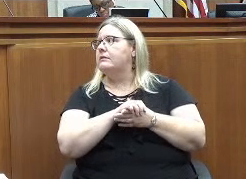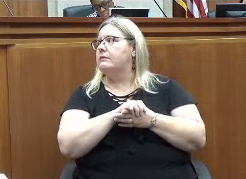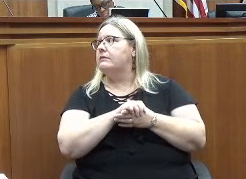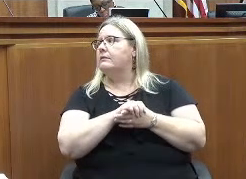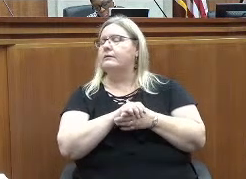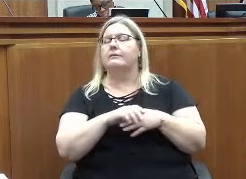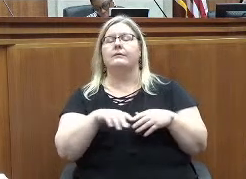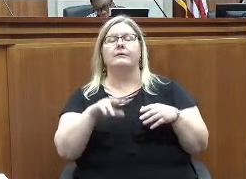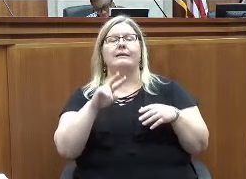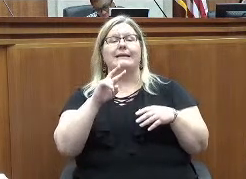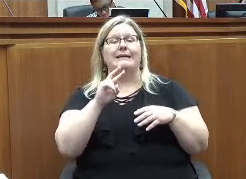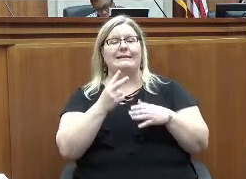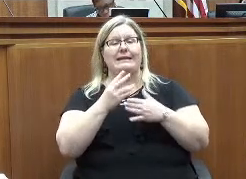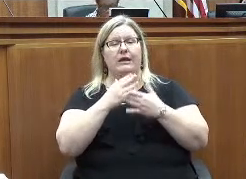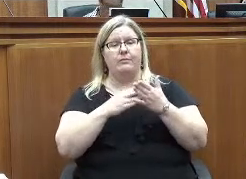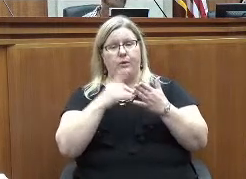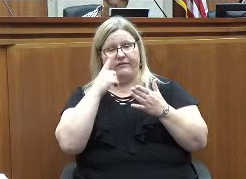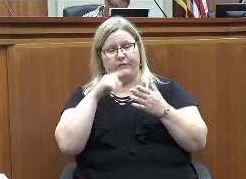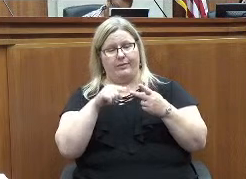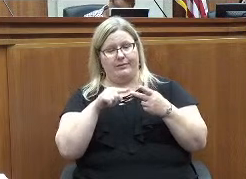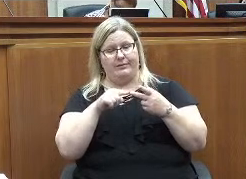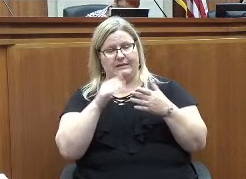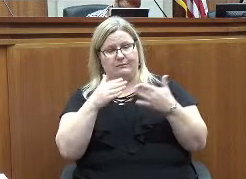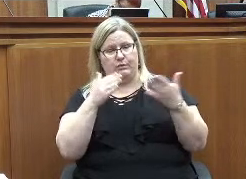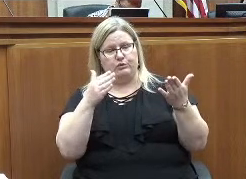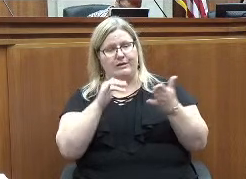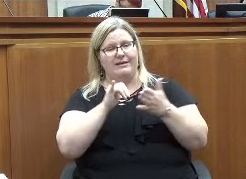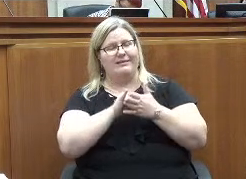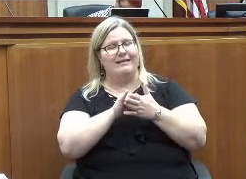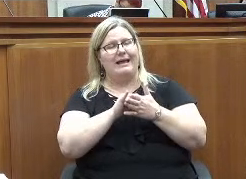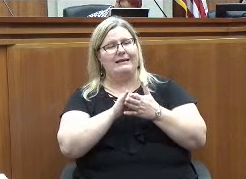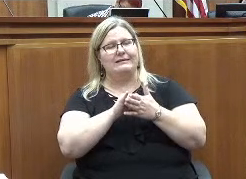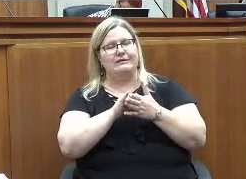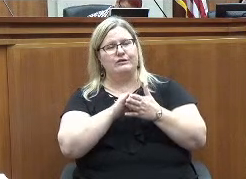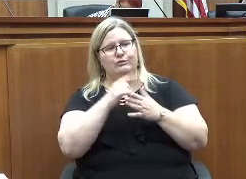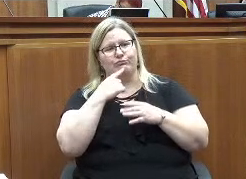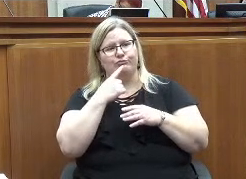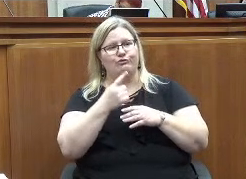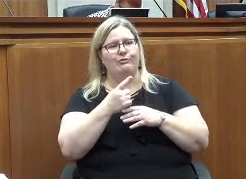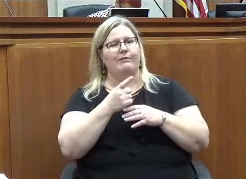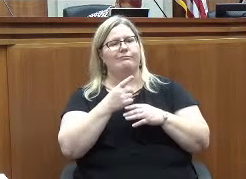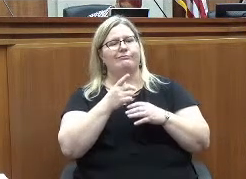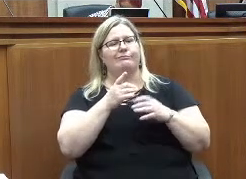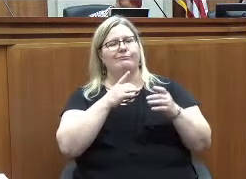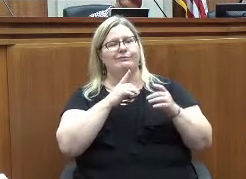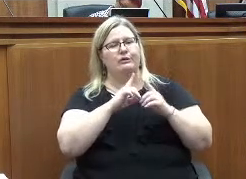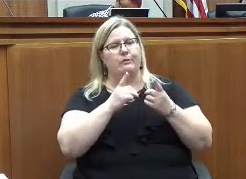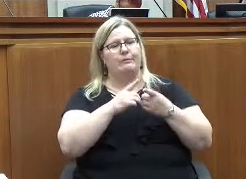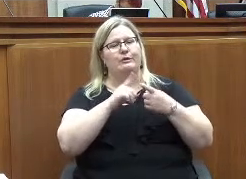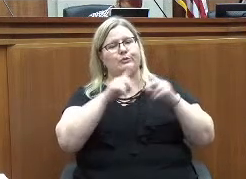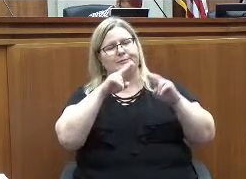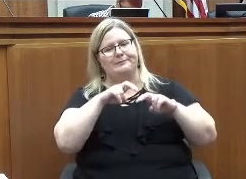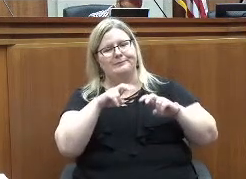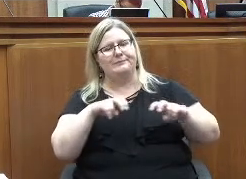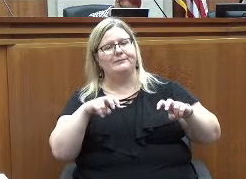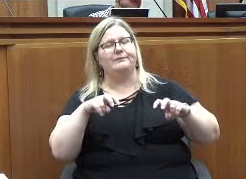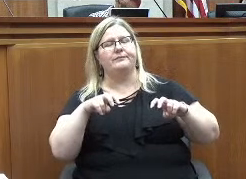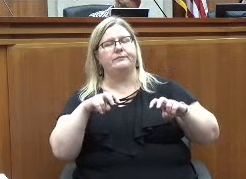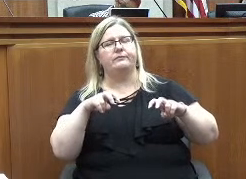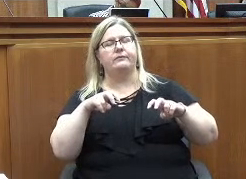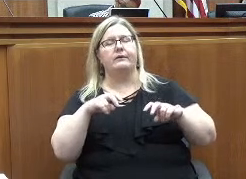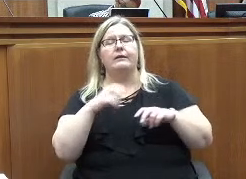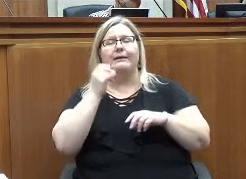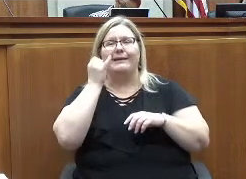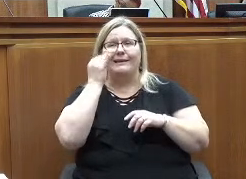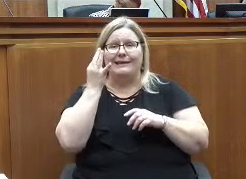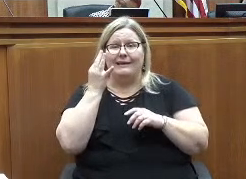And then the second part of that motion is to direct the department to assess